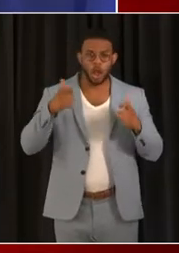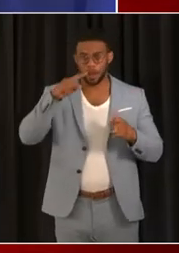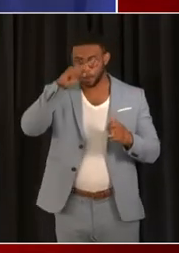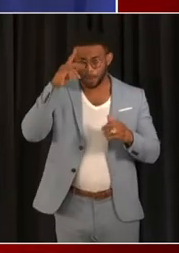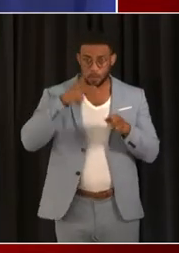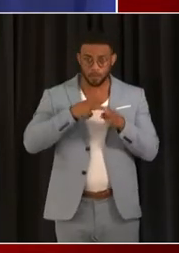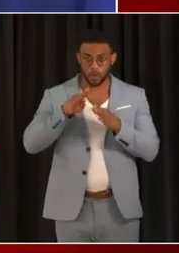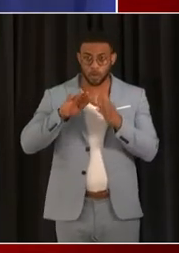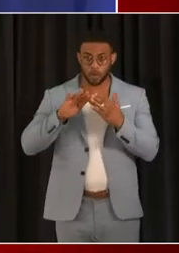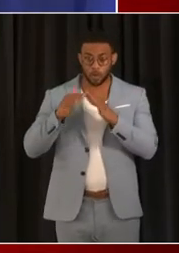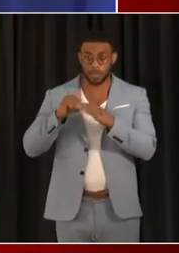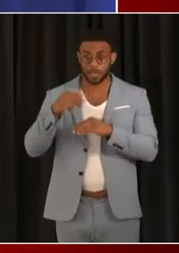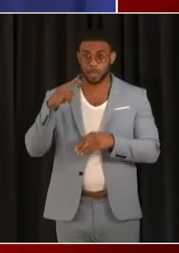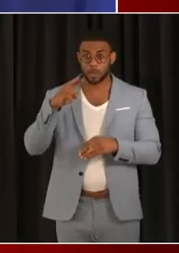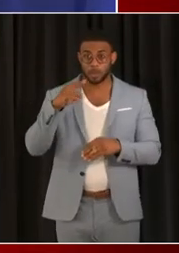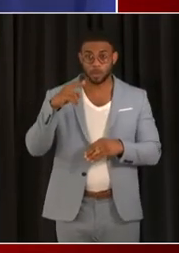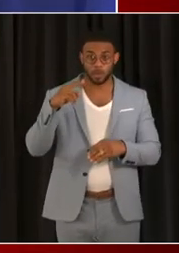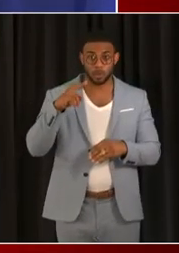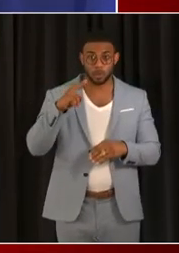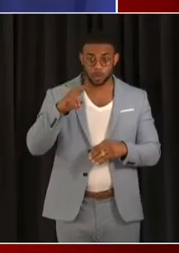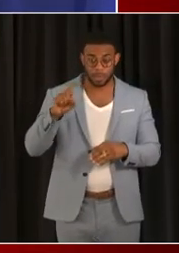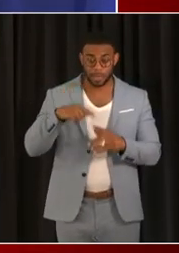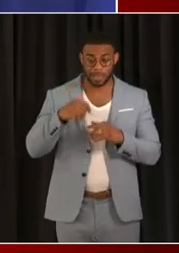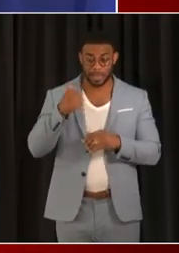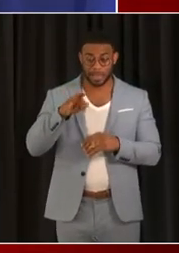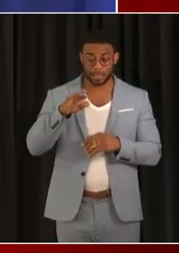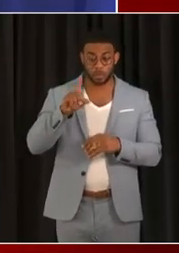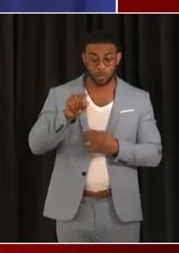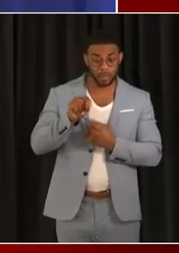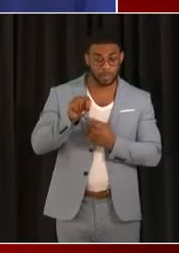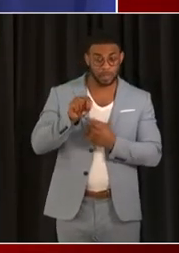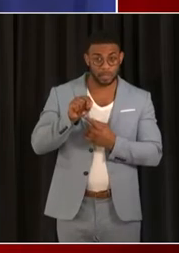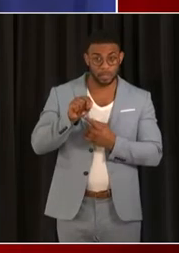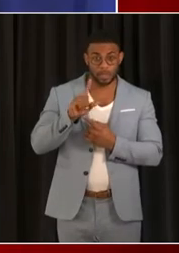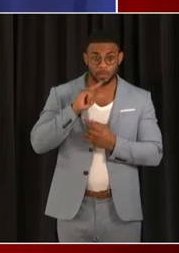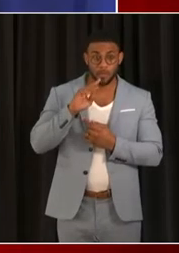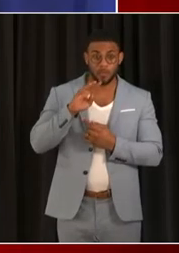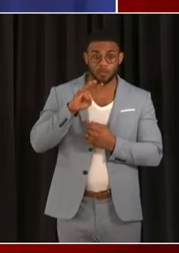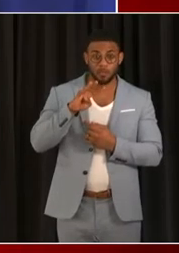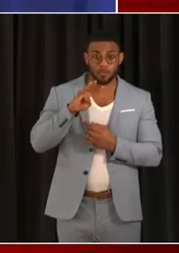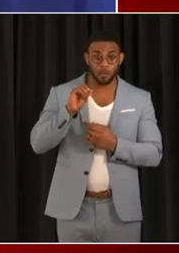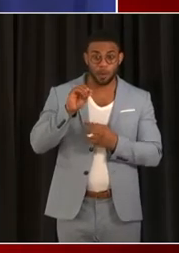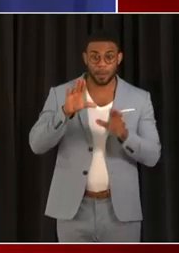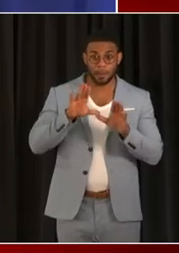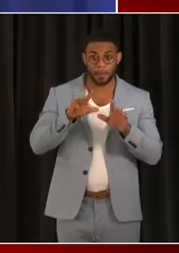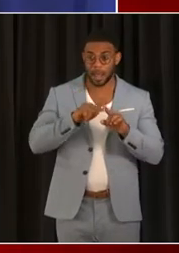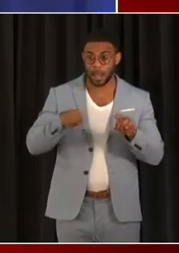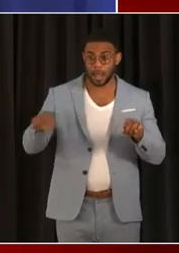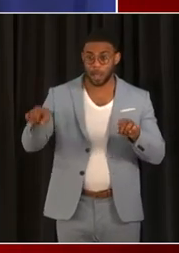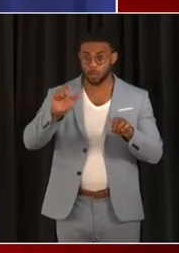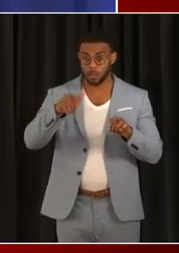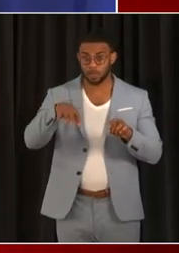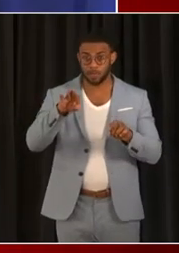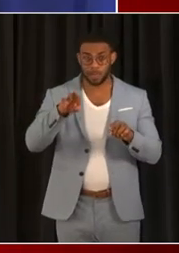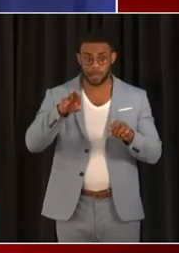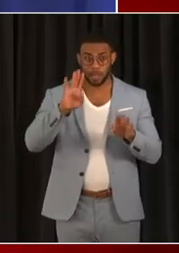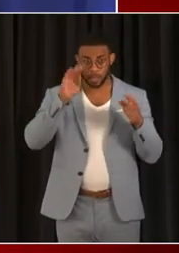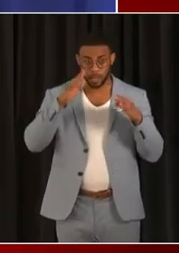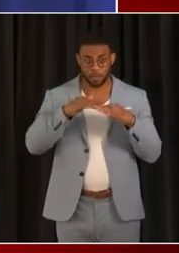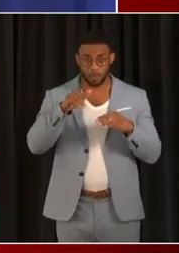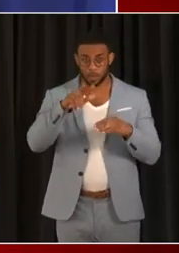professional community in the United States. And in 1920, there were 40 blocks where you could